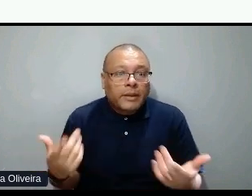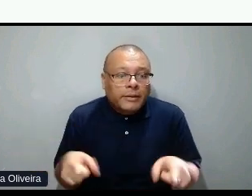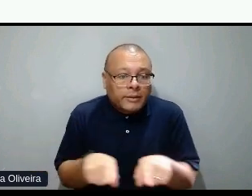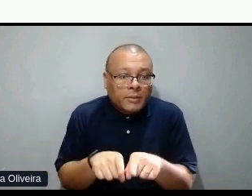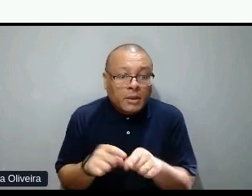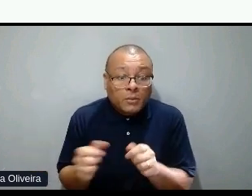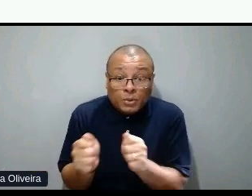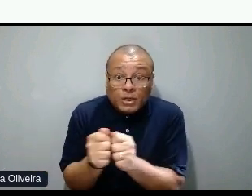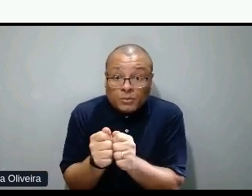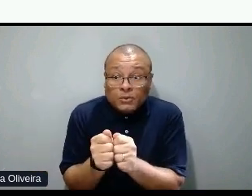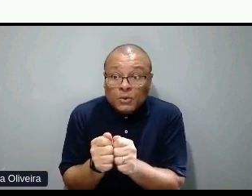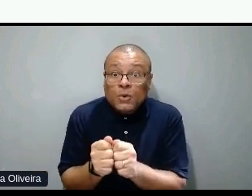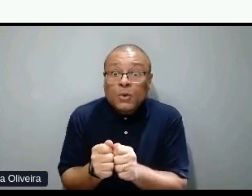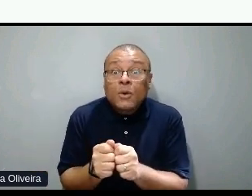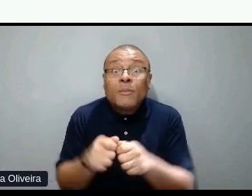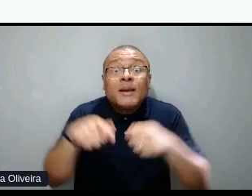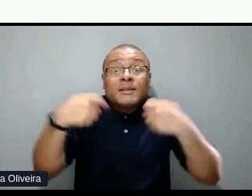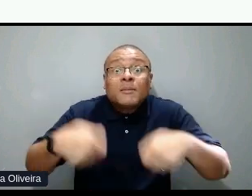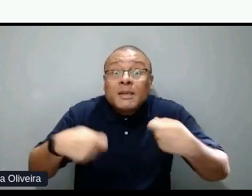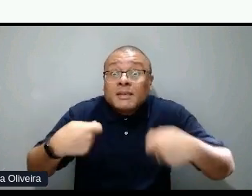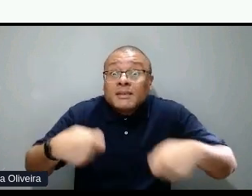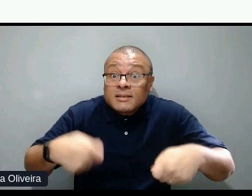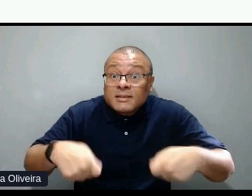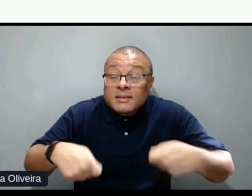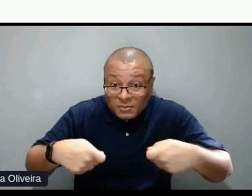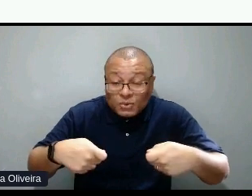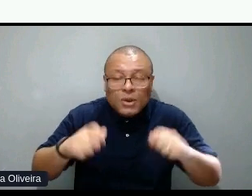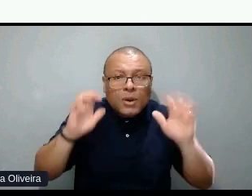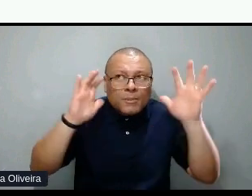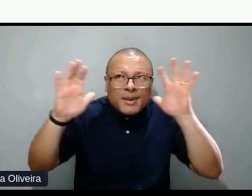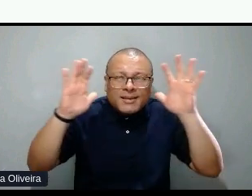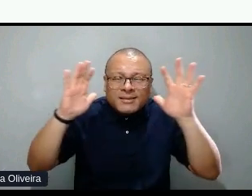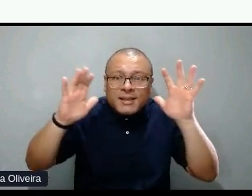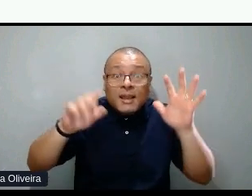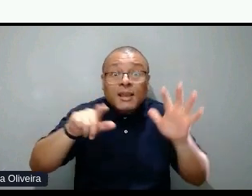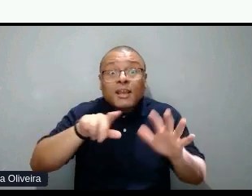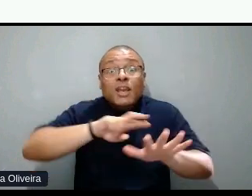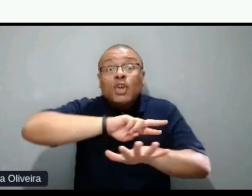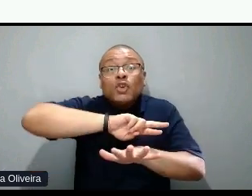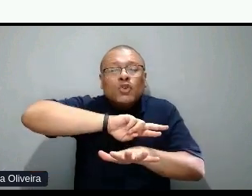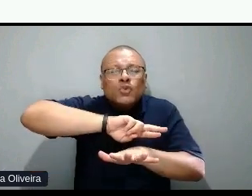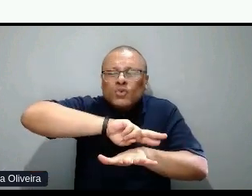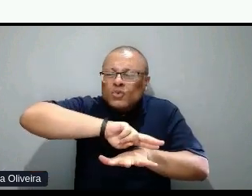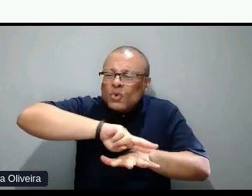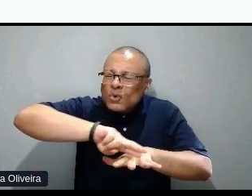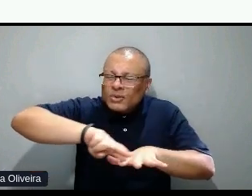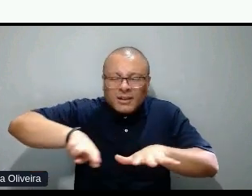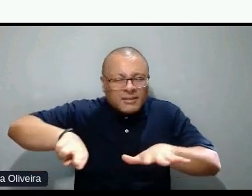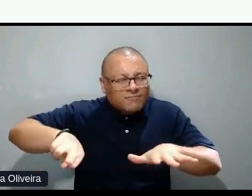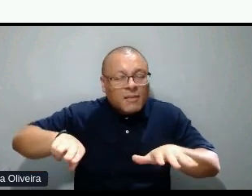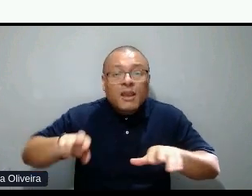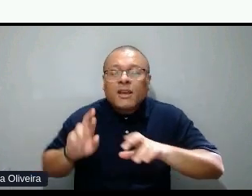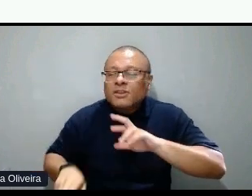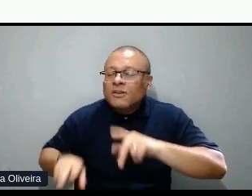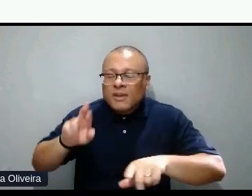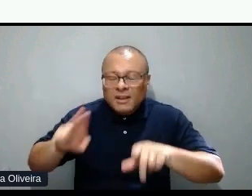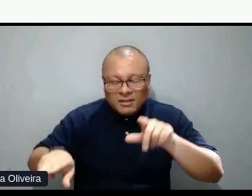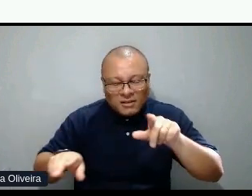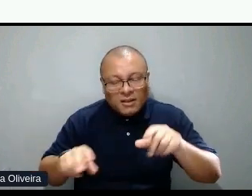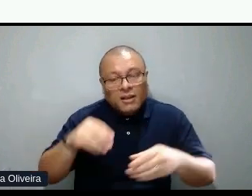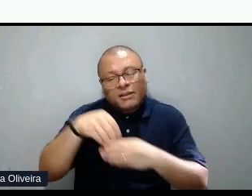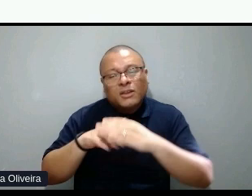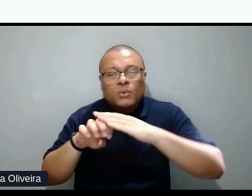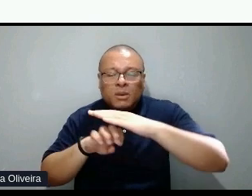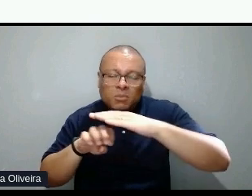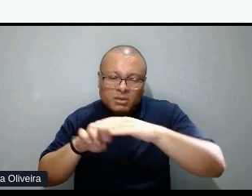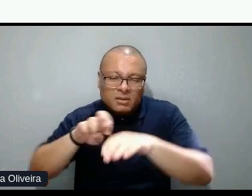here. And we need all of these kinds of diversity, and we need them in different settings. So if we look at the organizational